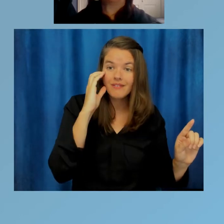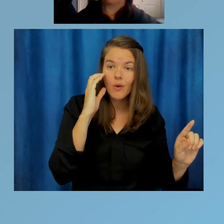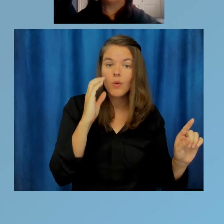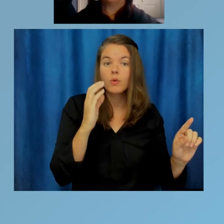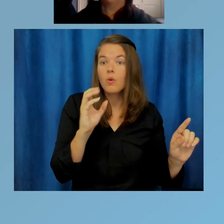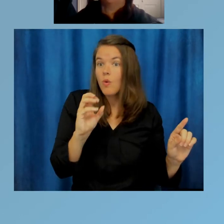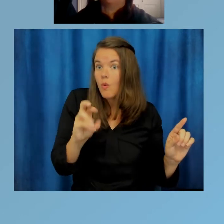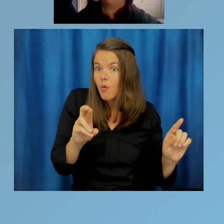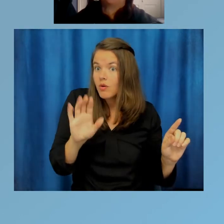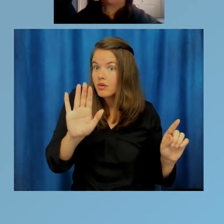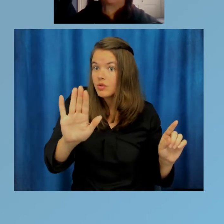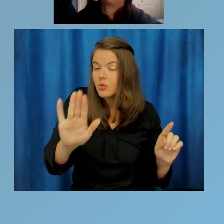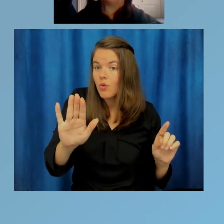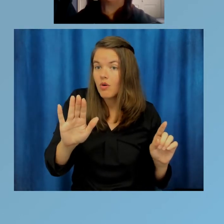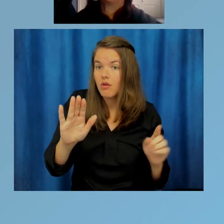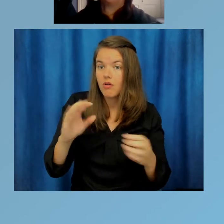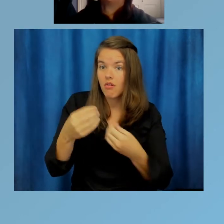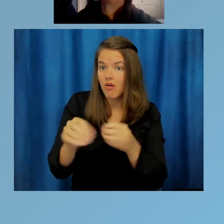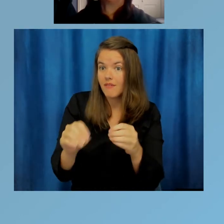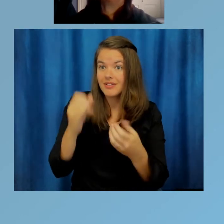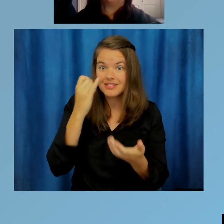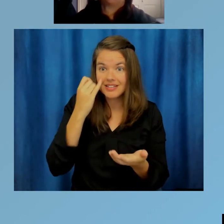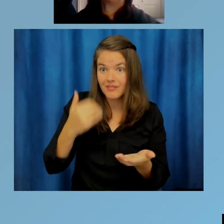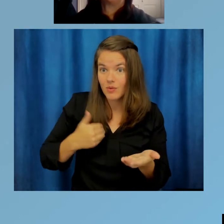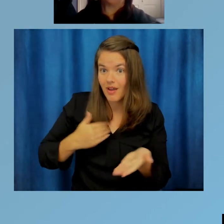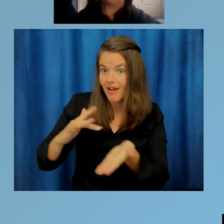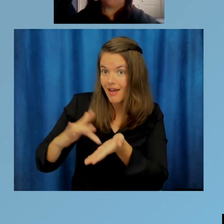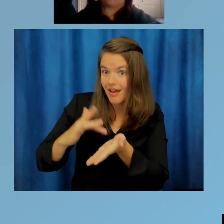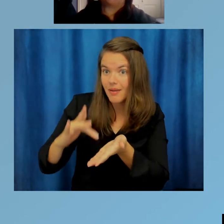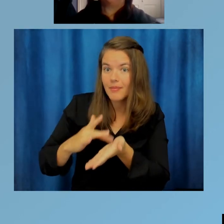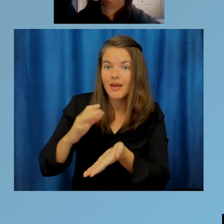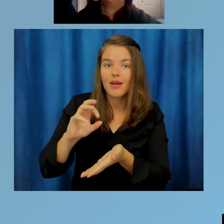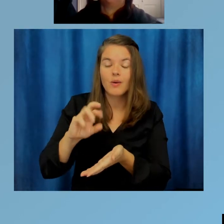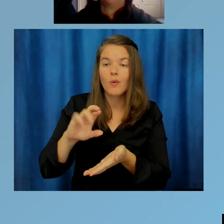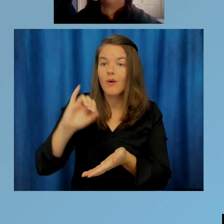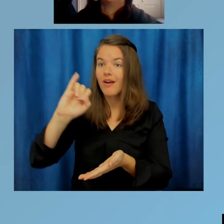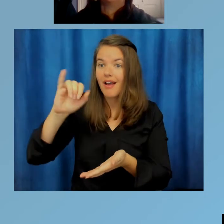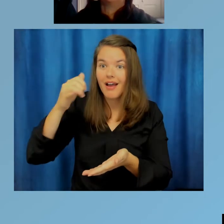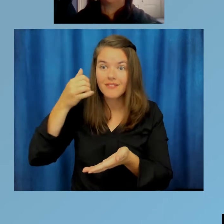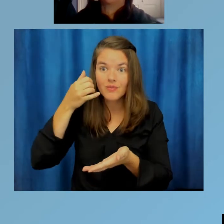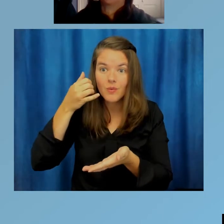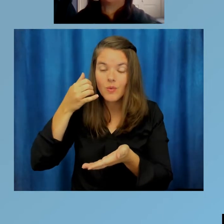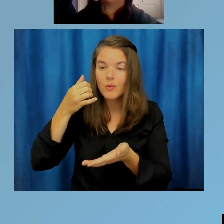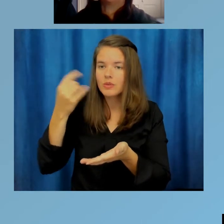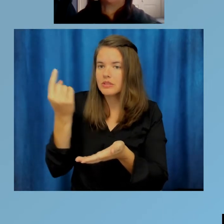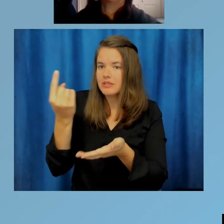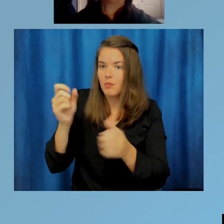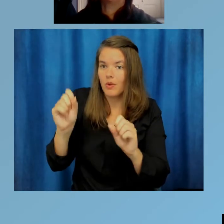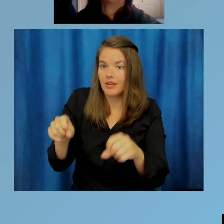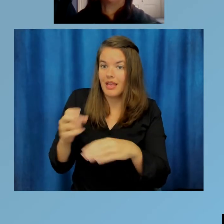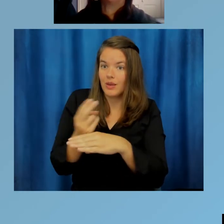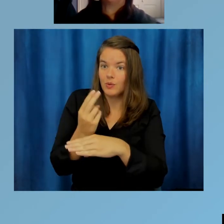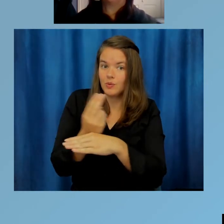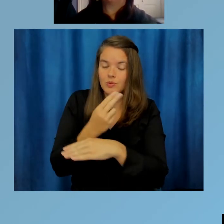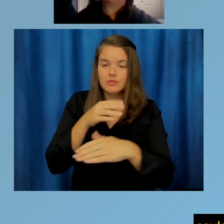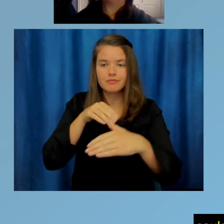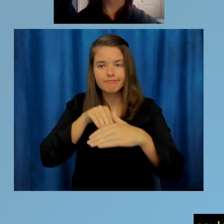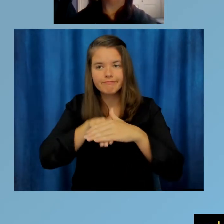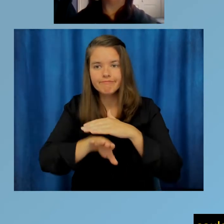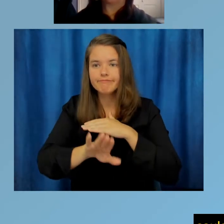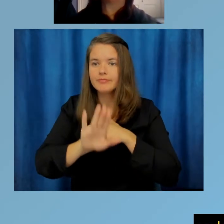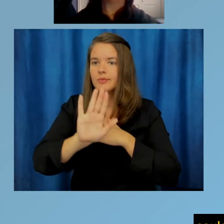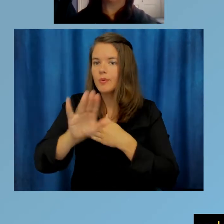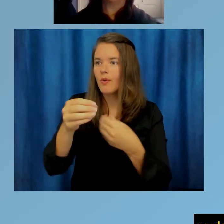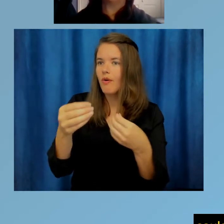individual's phone, or in your office if you had an iPad or an iPhone that somebody